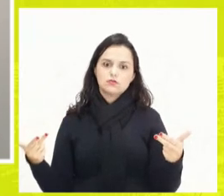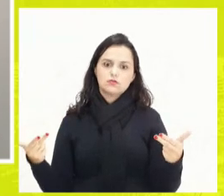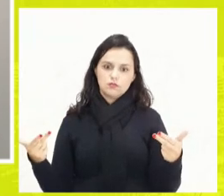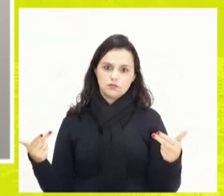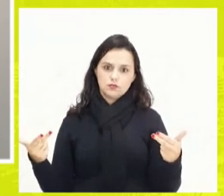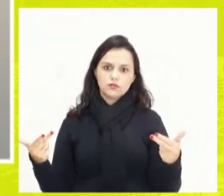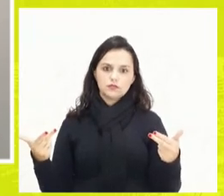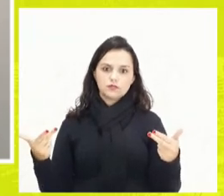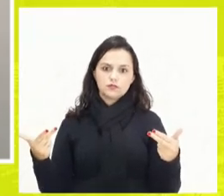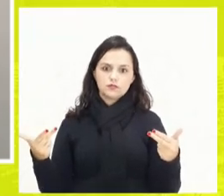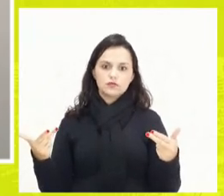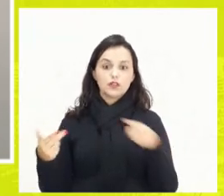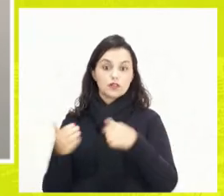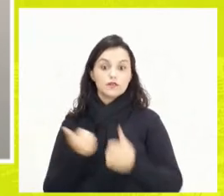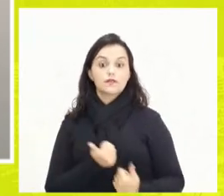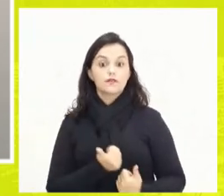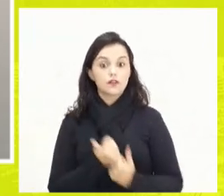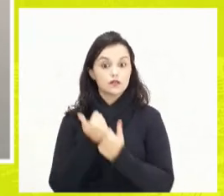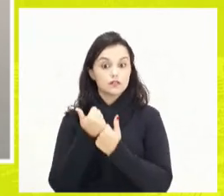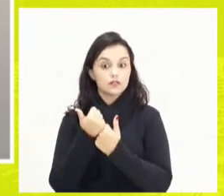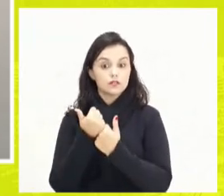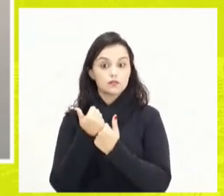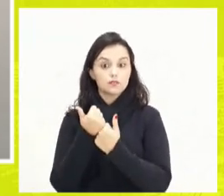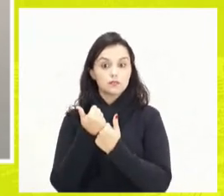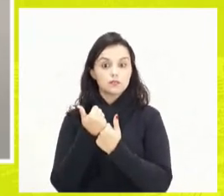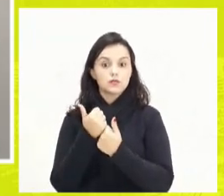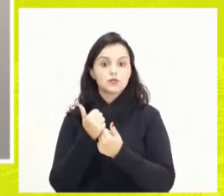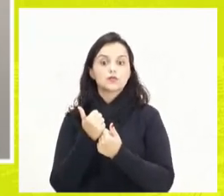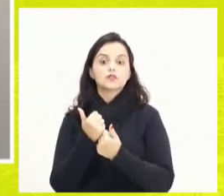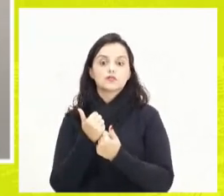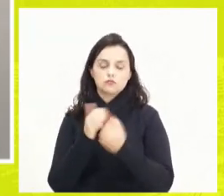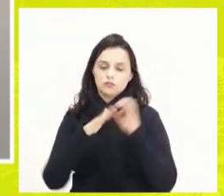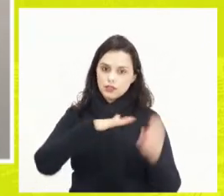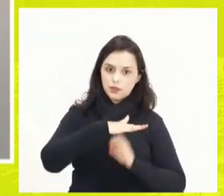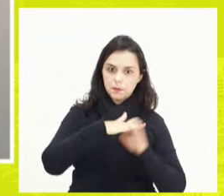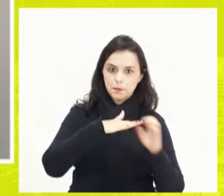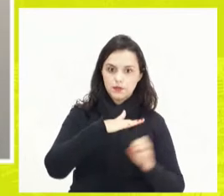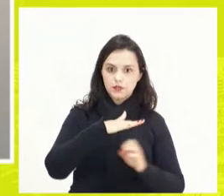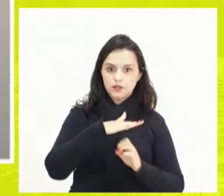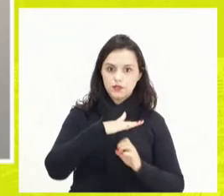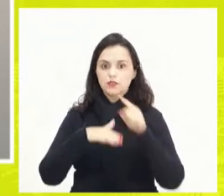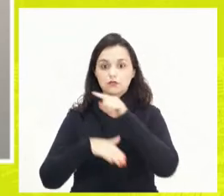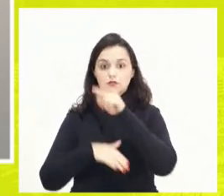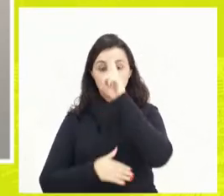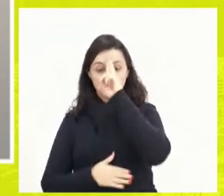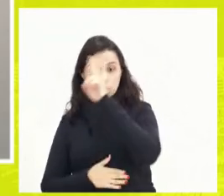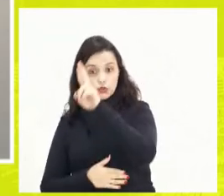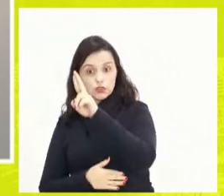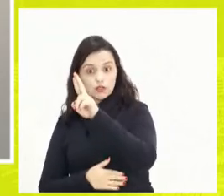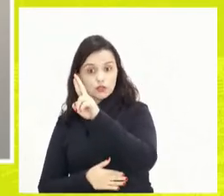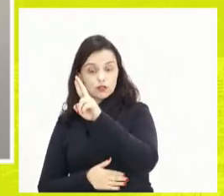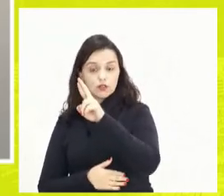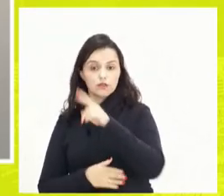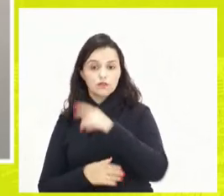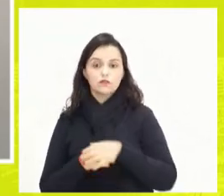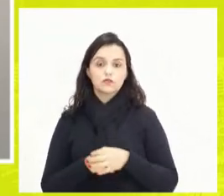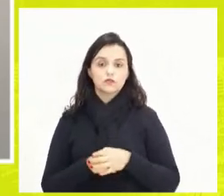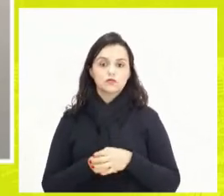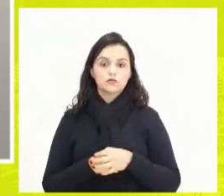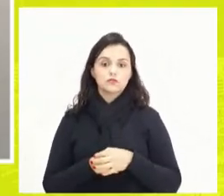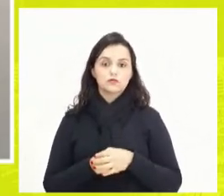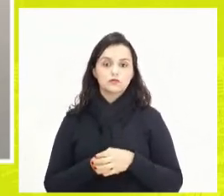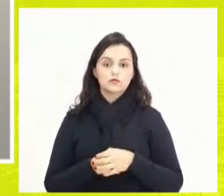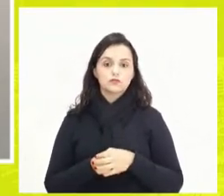ways they must know that they're going to be supported by the company by the their bosses in the